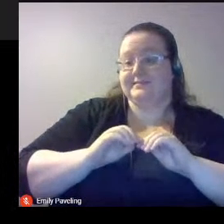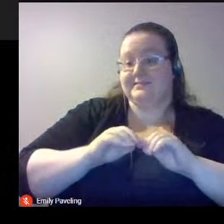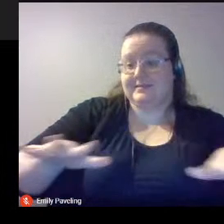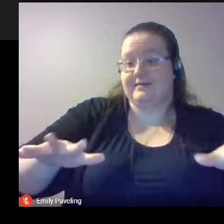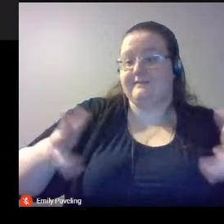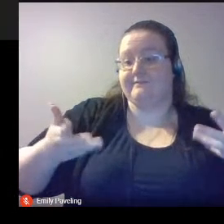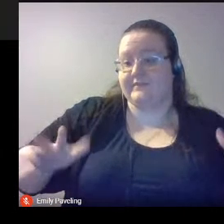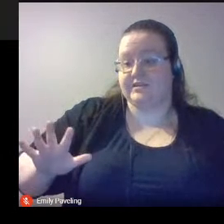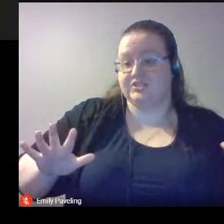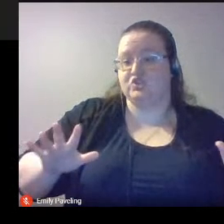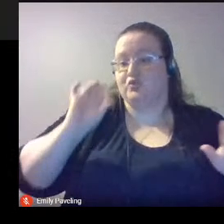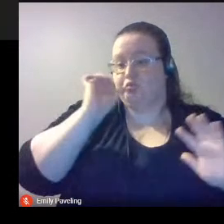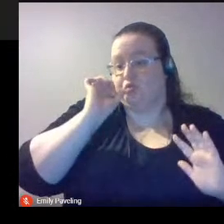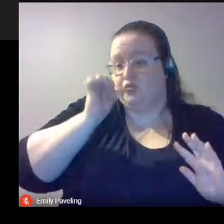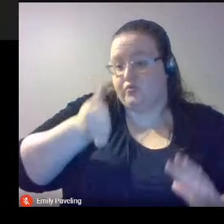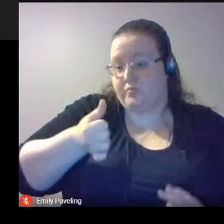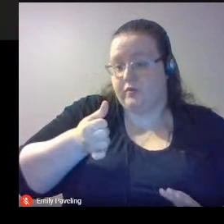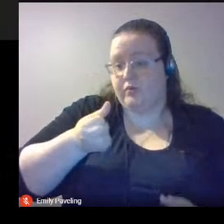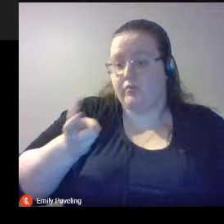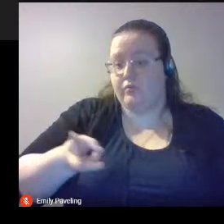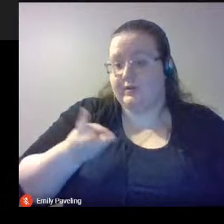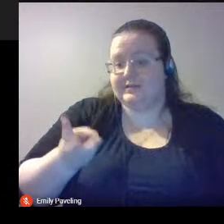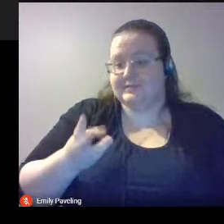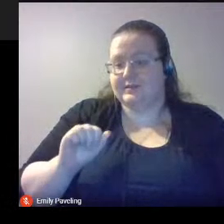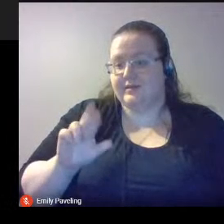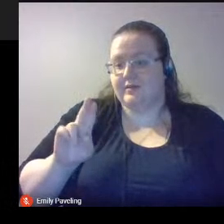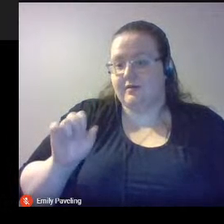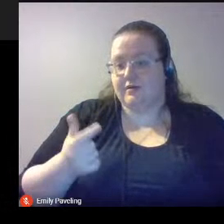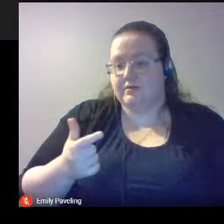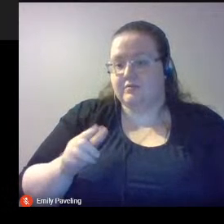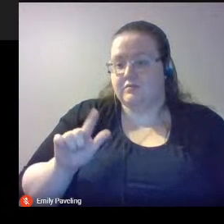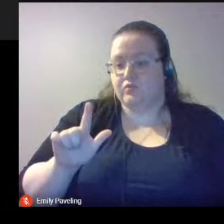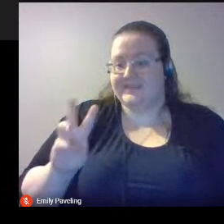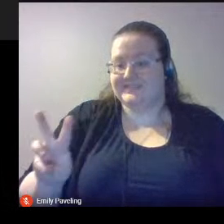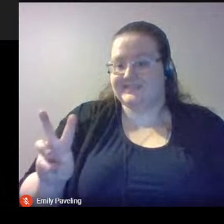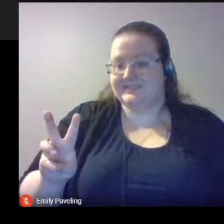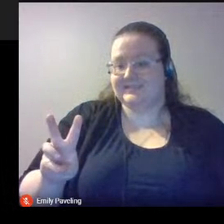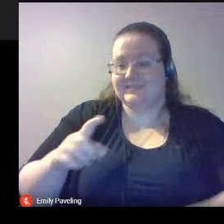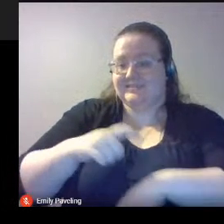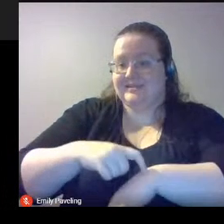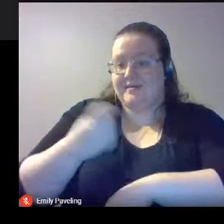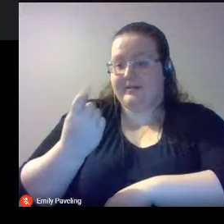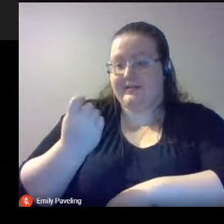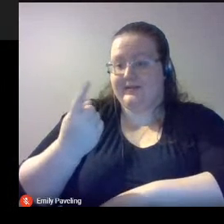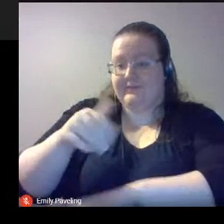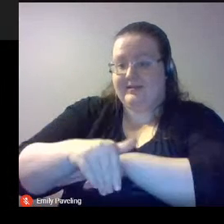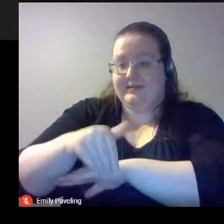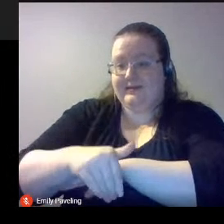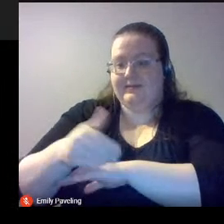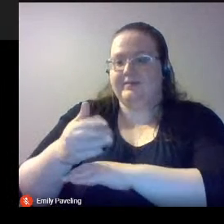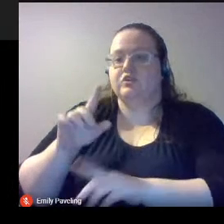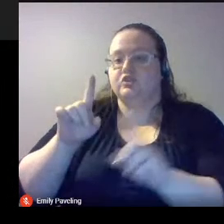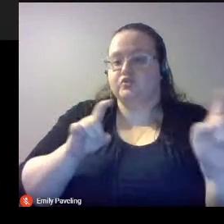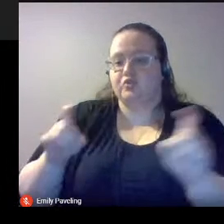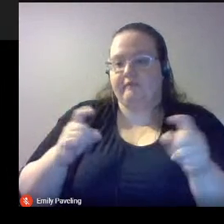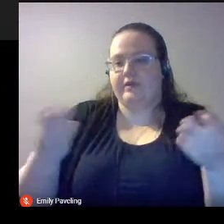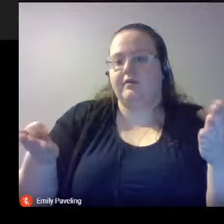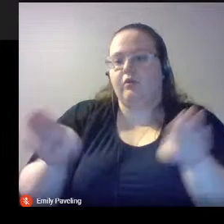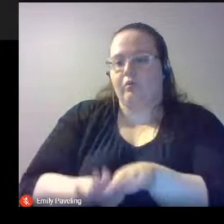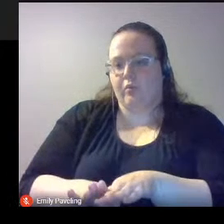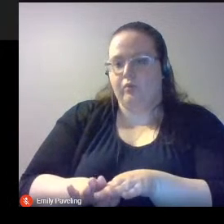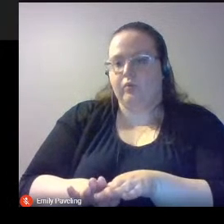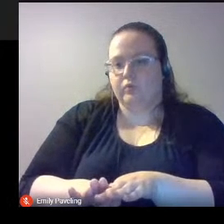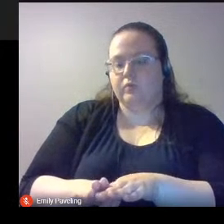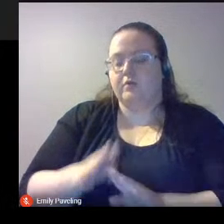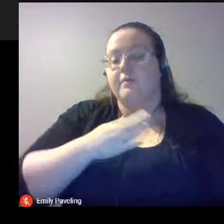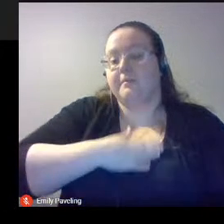closes tomorrow, Wednesday, August 26th at 11 p.m. So please complete that survey because we do very much want your